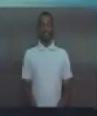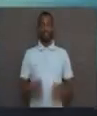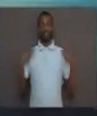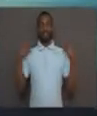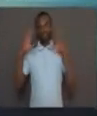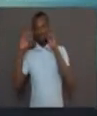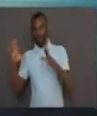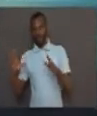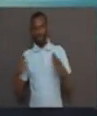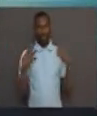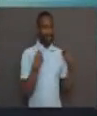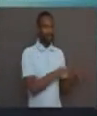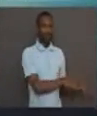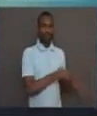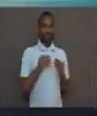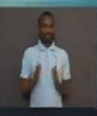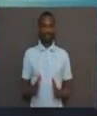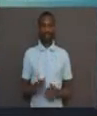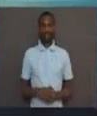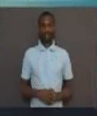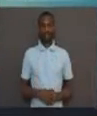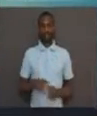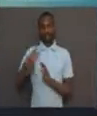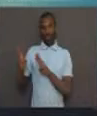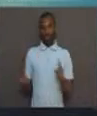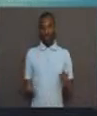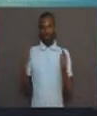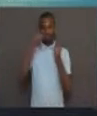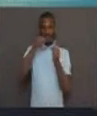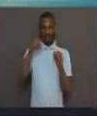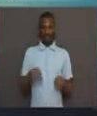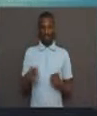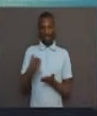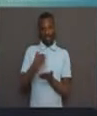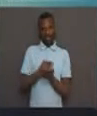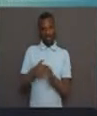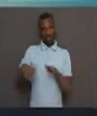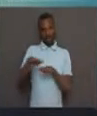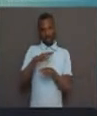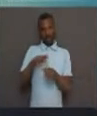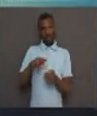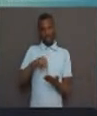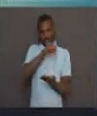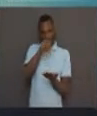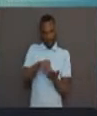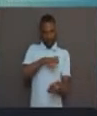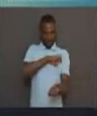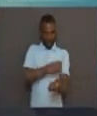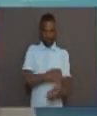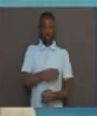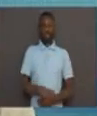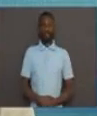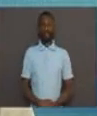Hello, teacher. Hello, students. Welcome to today's lesson on nuclear